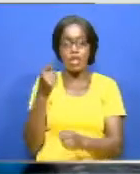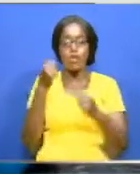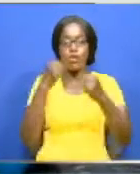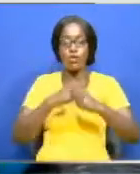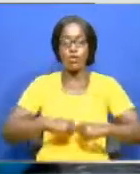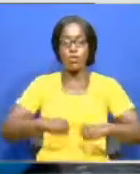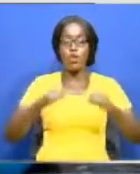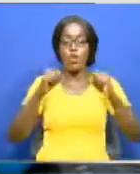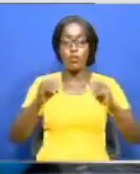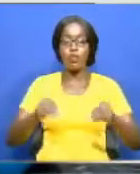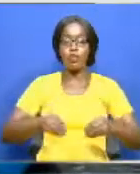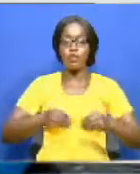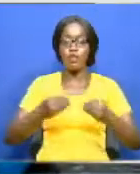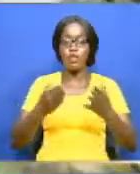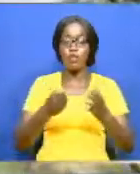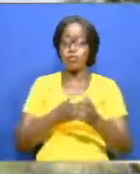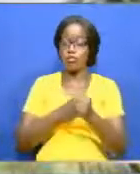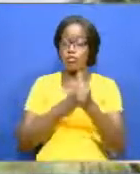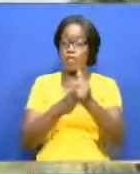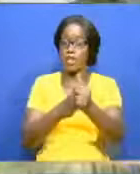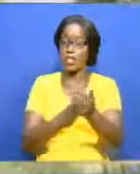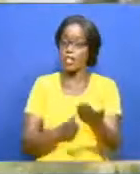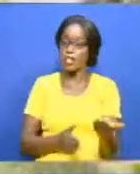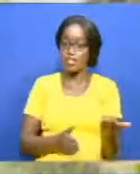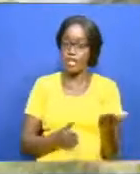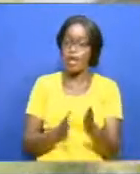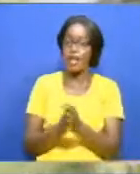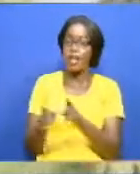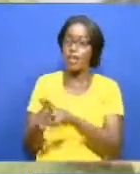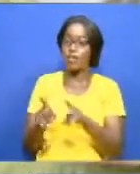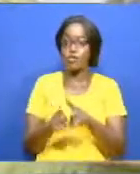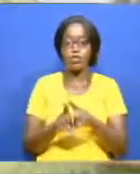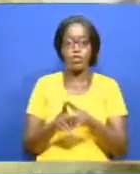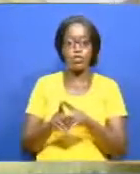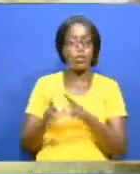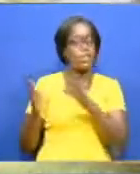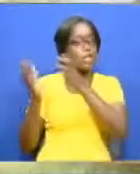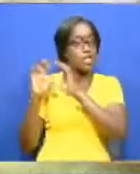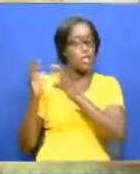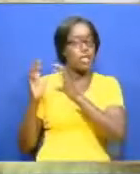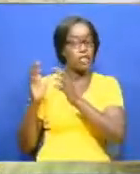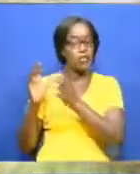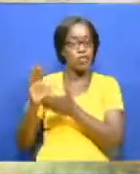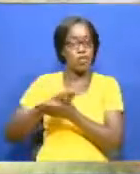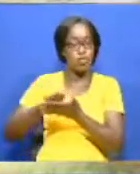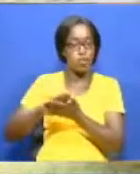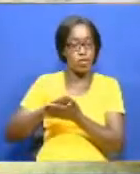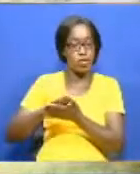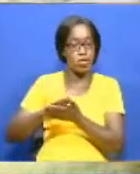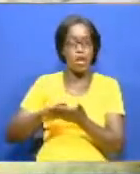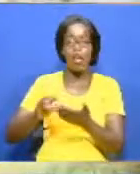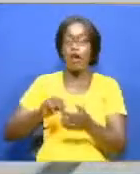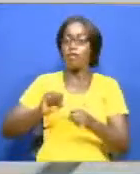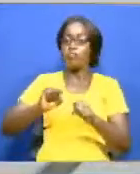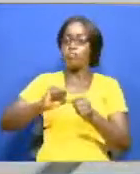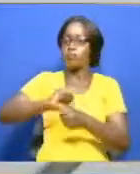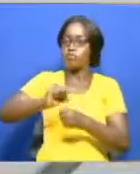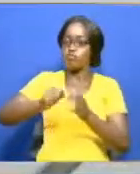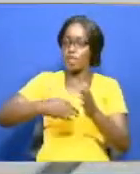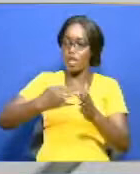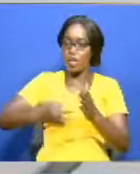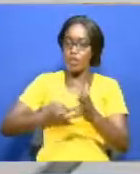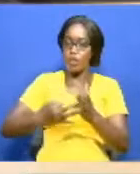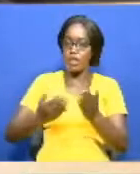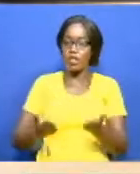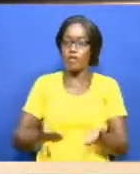provide greater guidance. According to Kilifi-based footwear maker Umoja Rubber Products, local companies have been forced to upscale